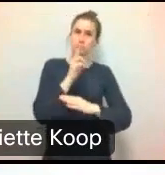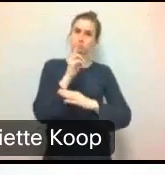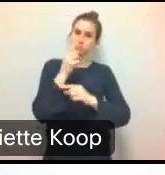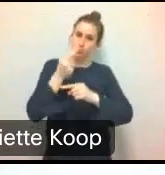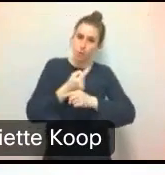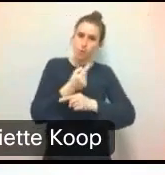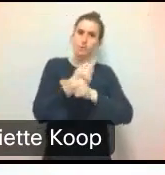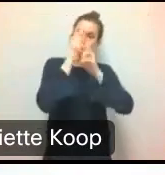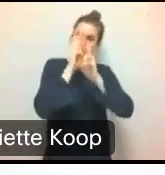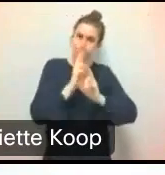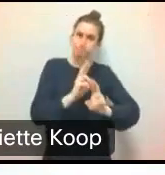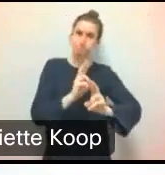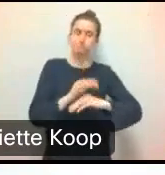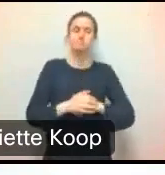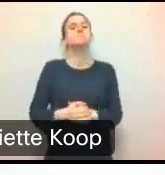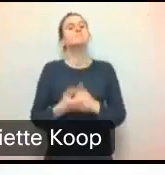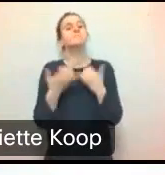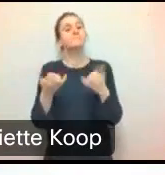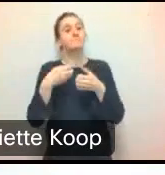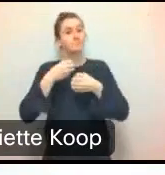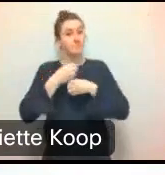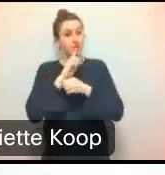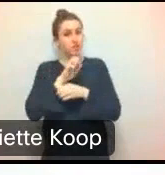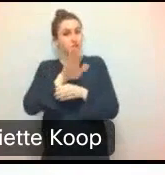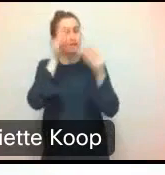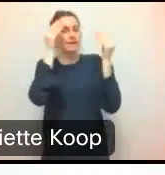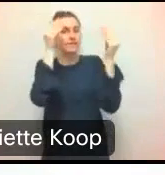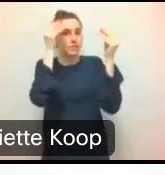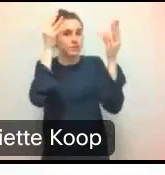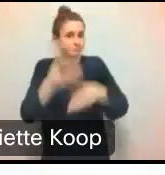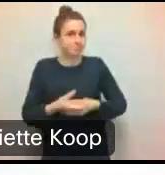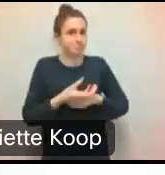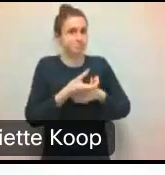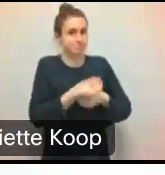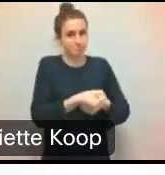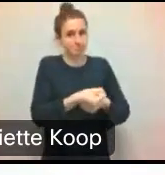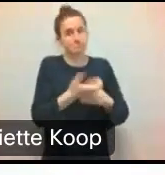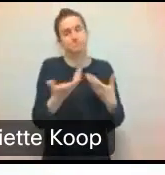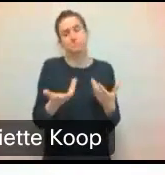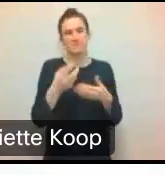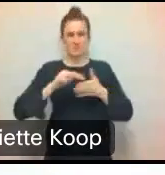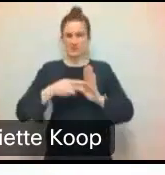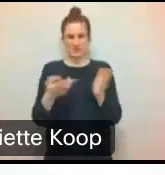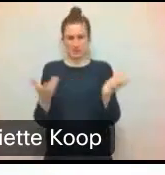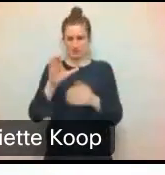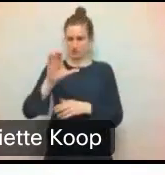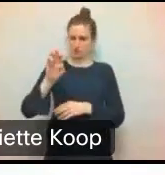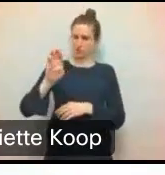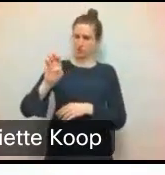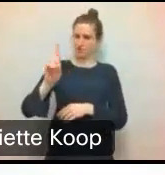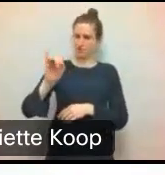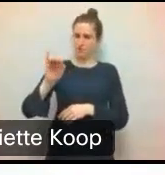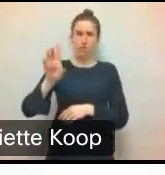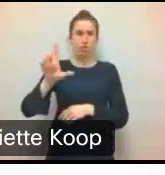find yourself credible information, or credible sources. So what does that mean? And it's one word